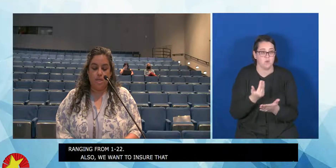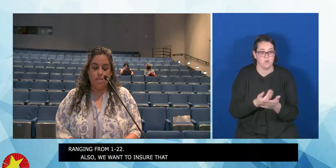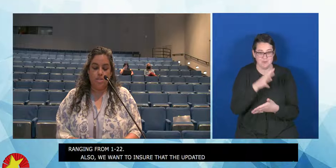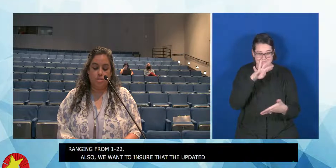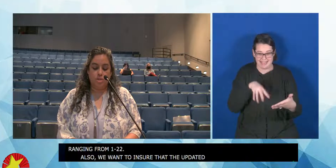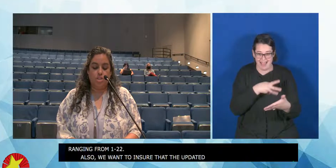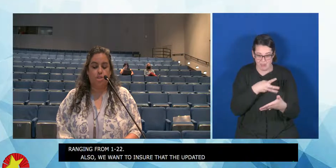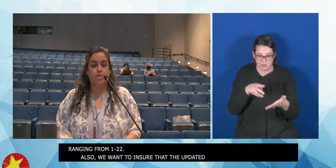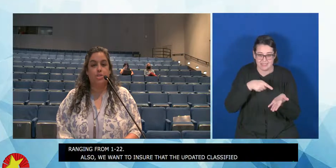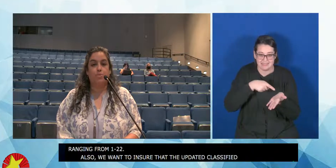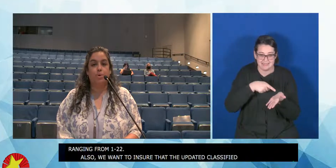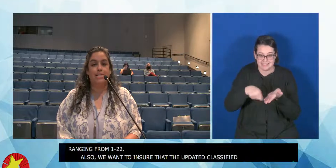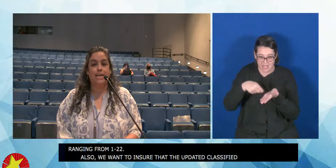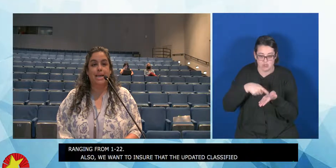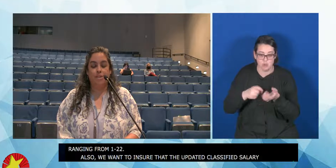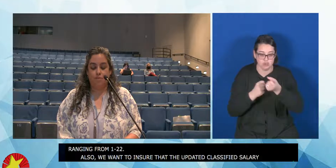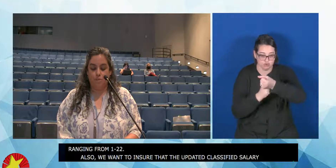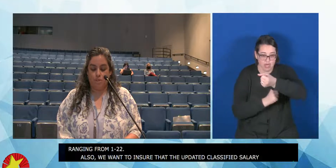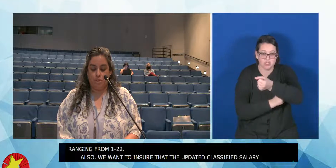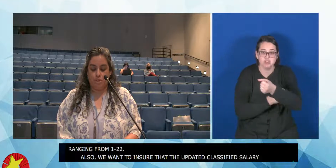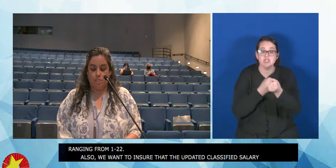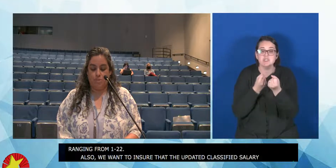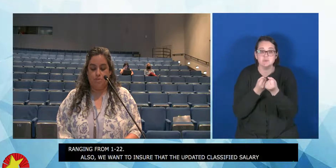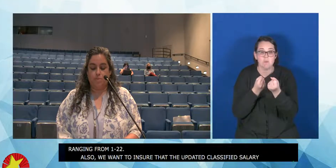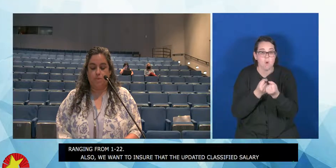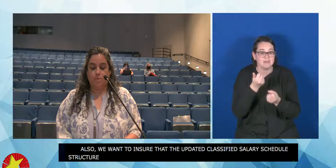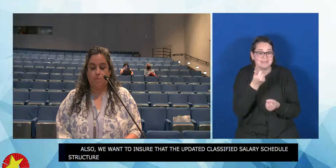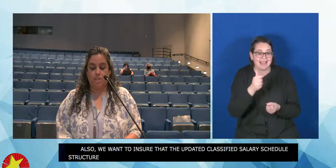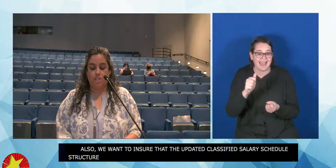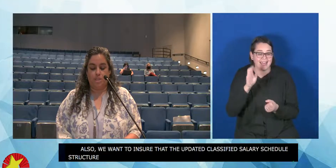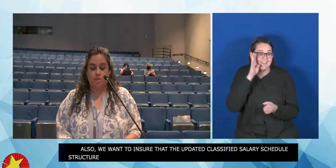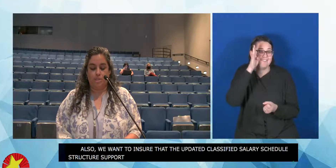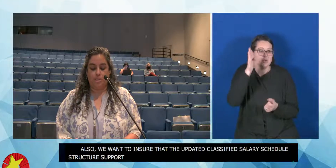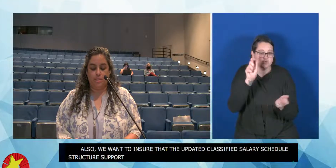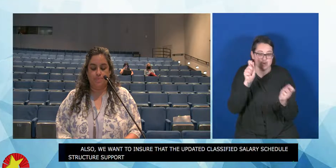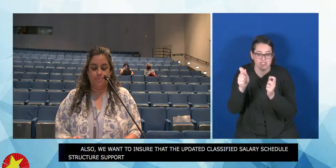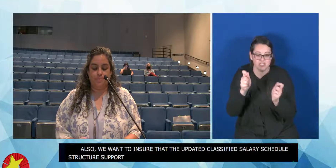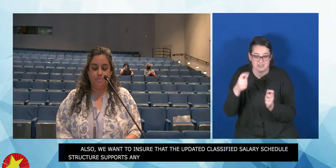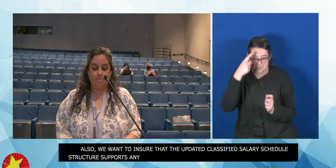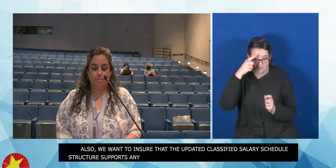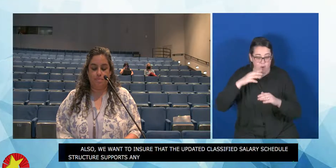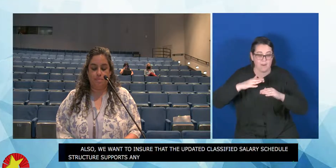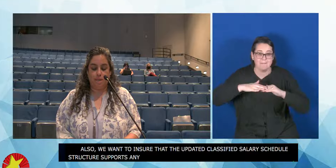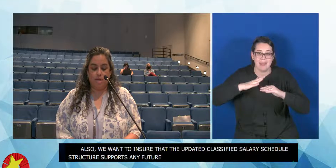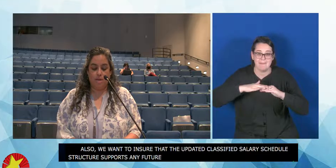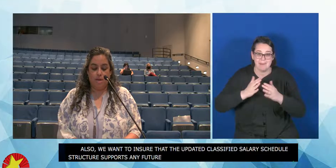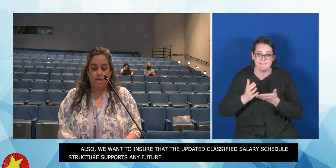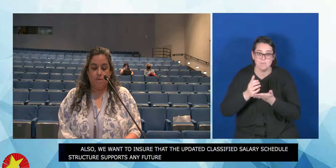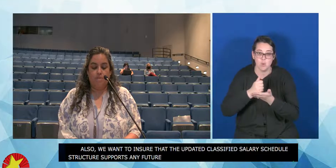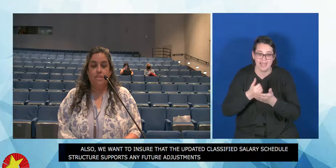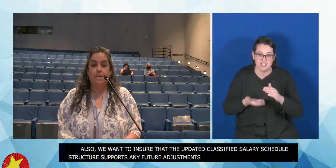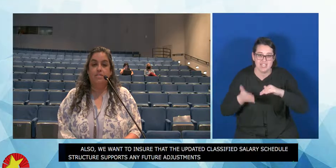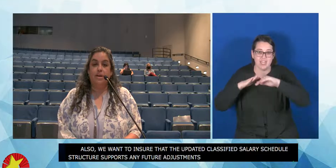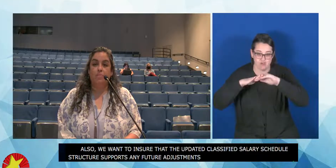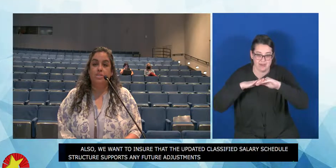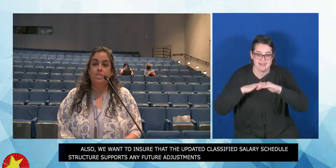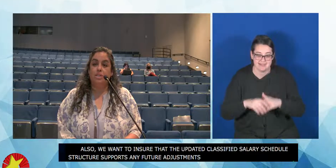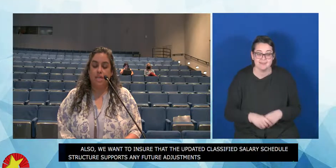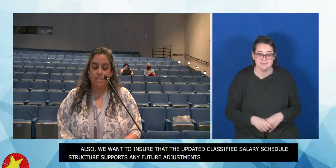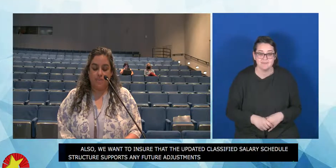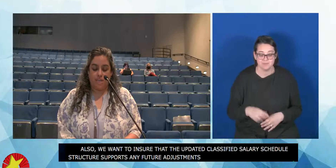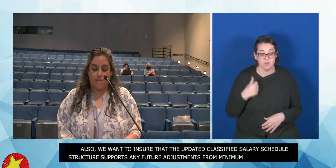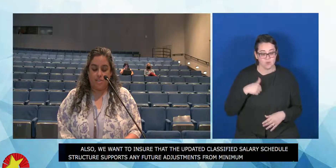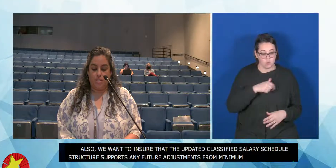schedule structure supports any future adjustments for minimum wage increases. We've identified